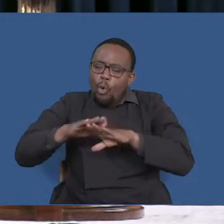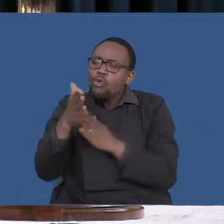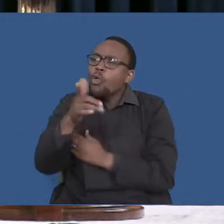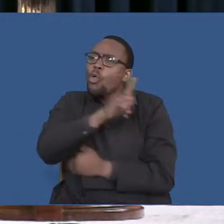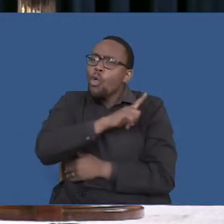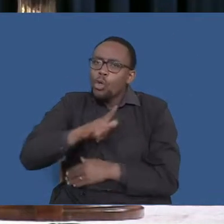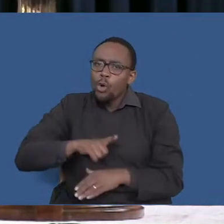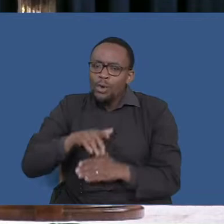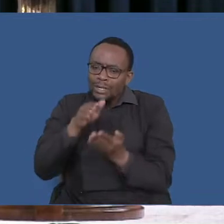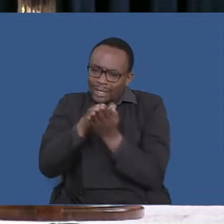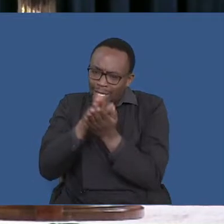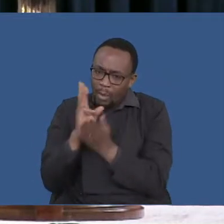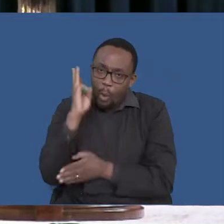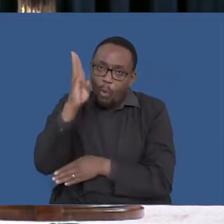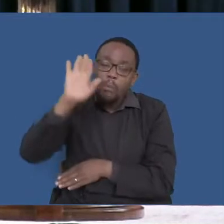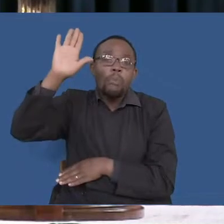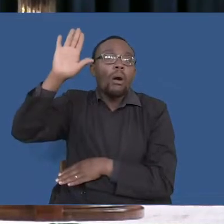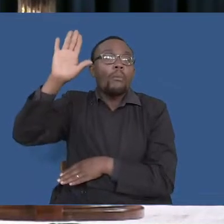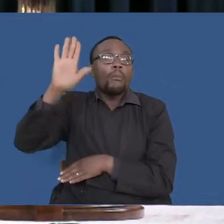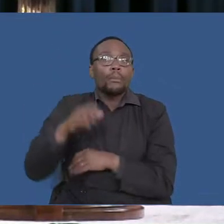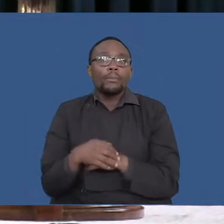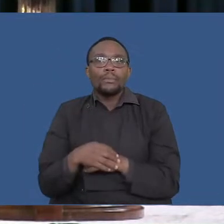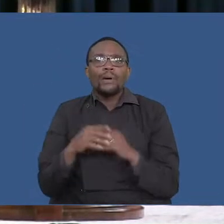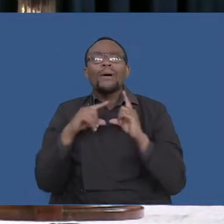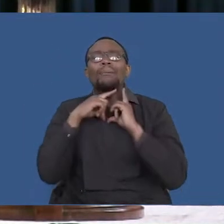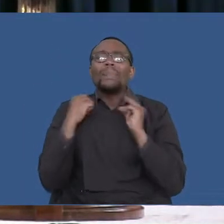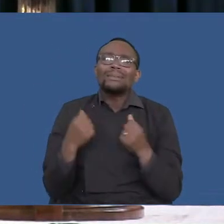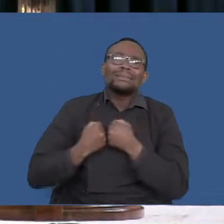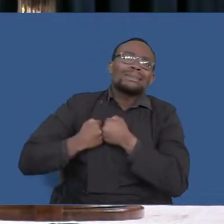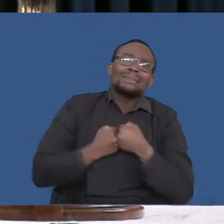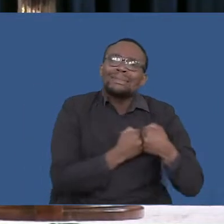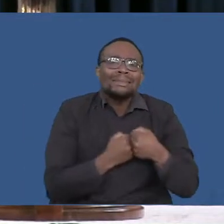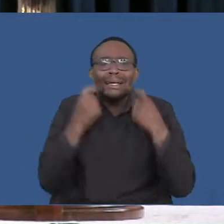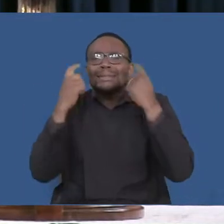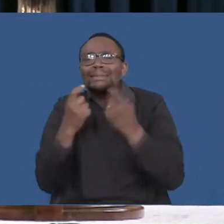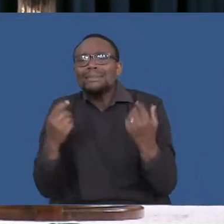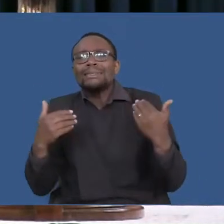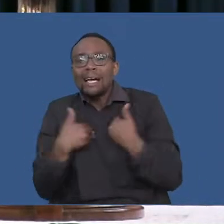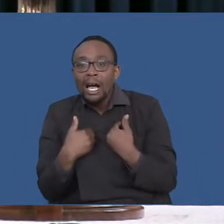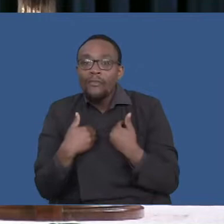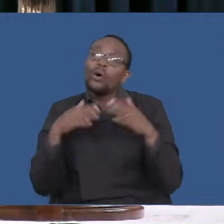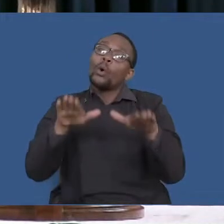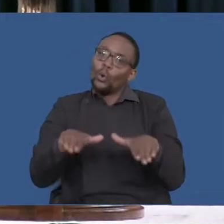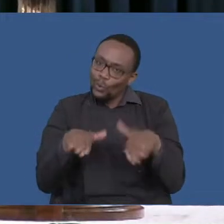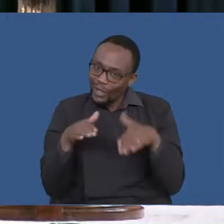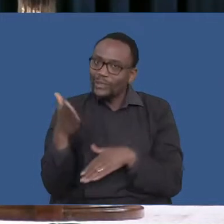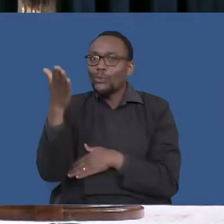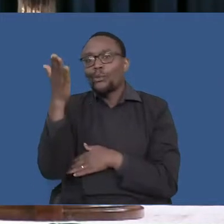way. Just wait on the Lord and keep his way. Rev, I'm struggling with this sin in my life. Wait on the